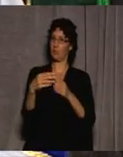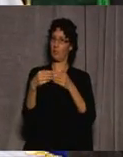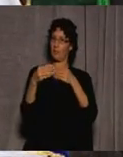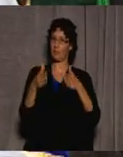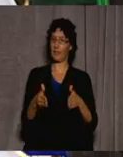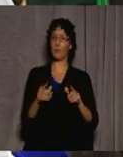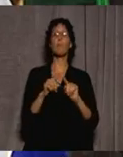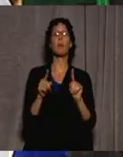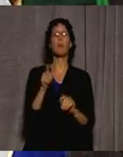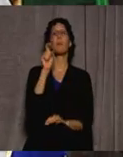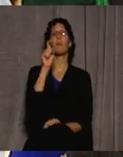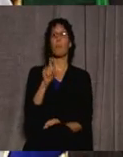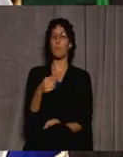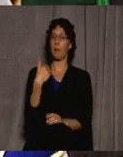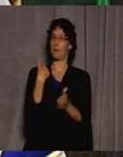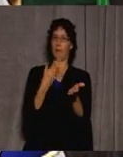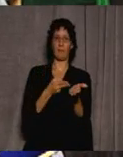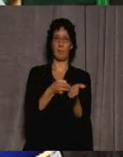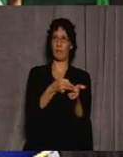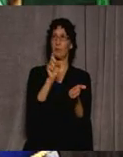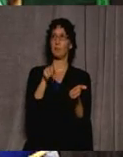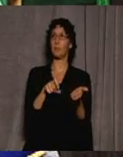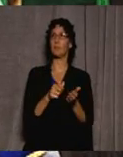But you do have to have integrity.